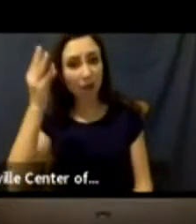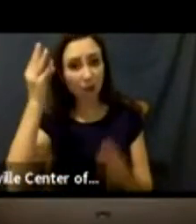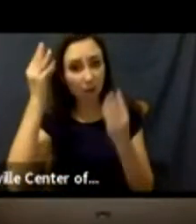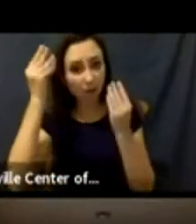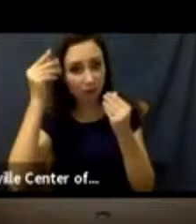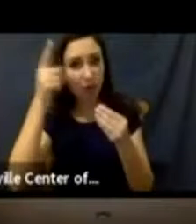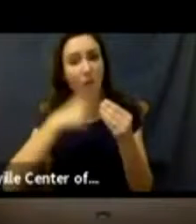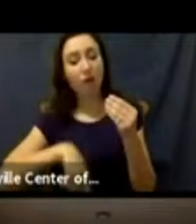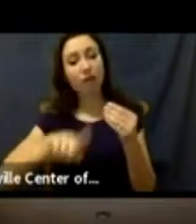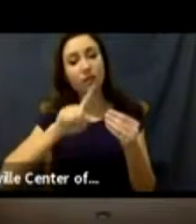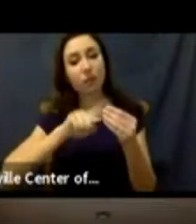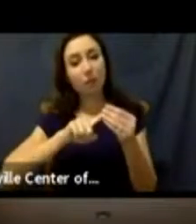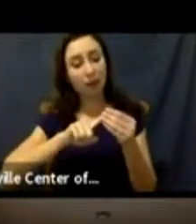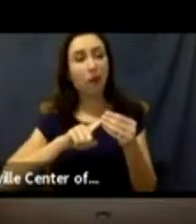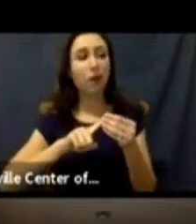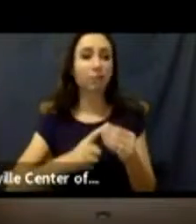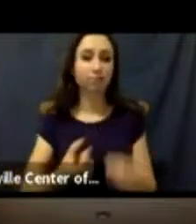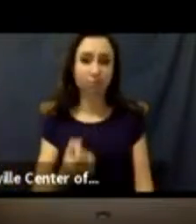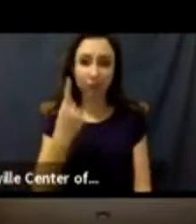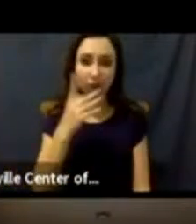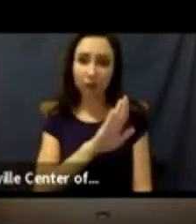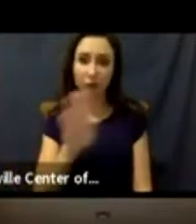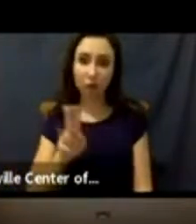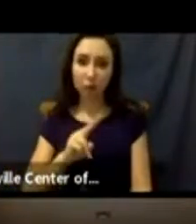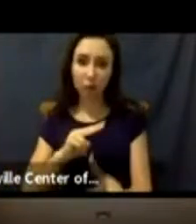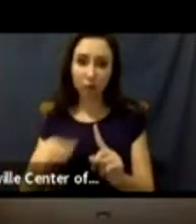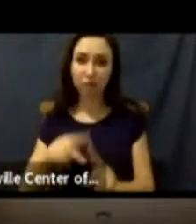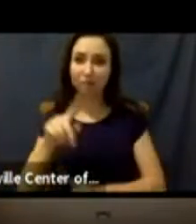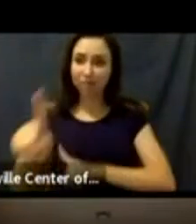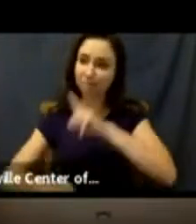be able to understand where they're coming from and ask questions